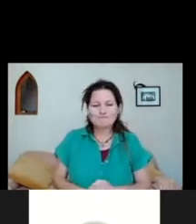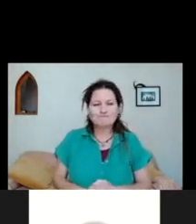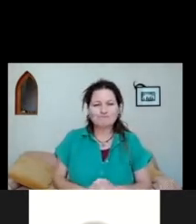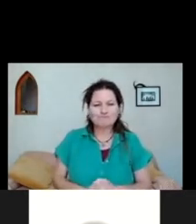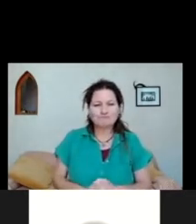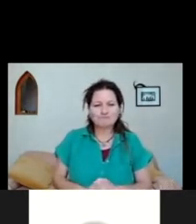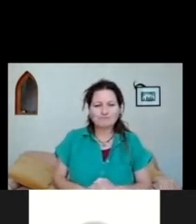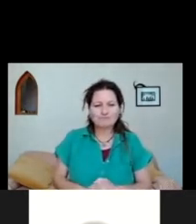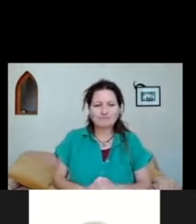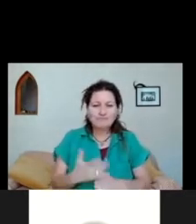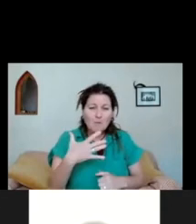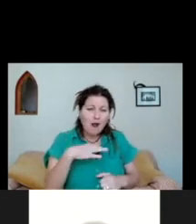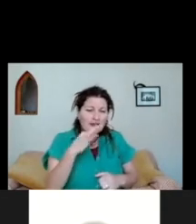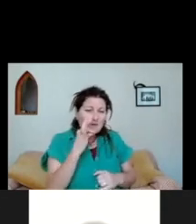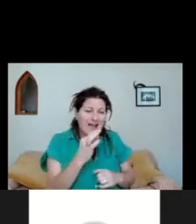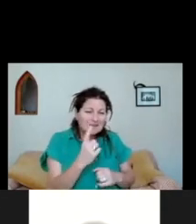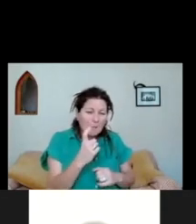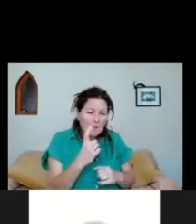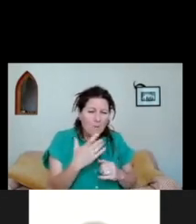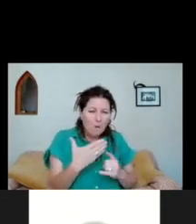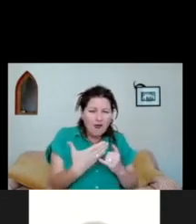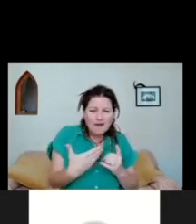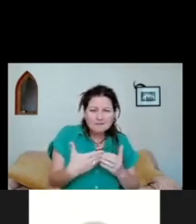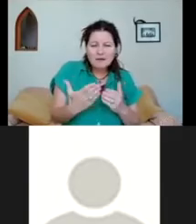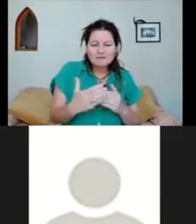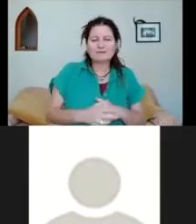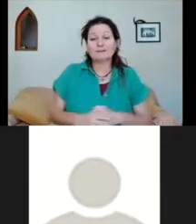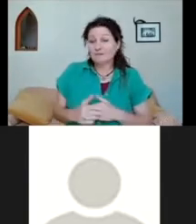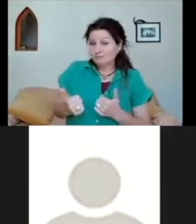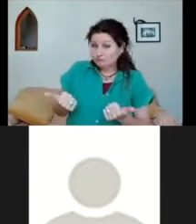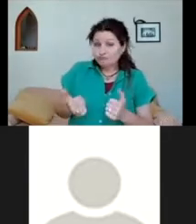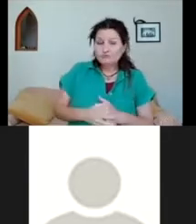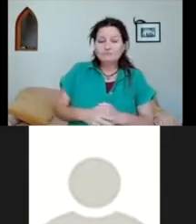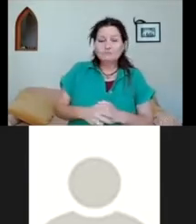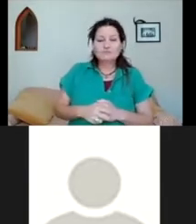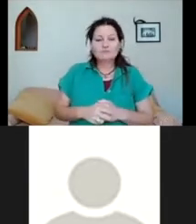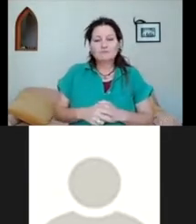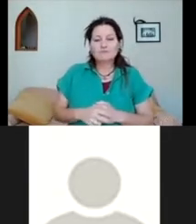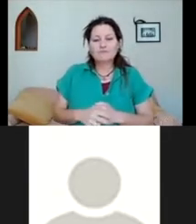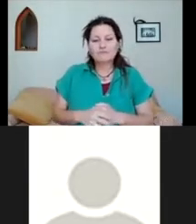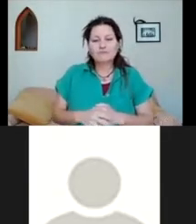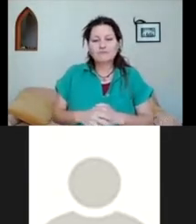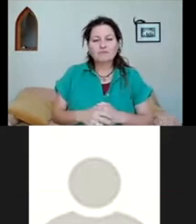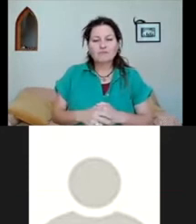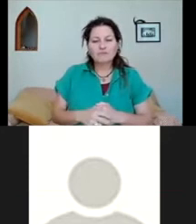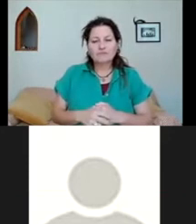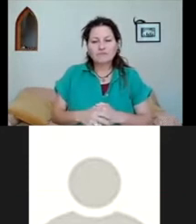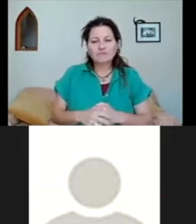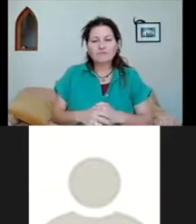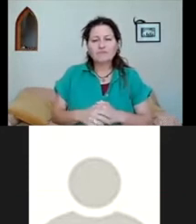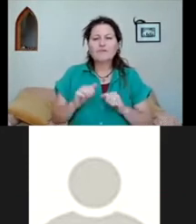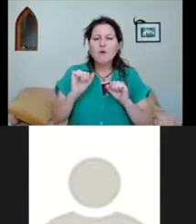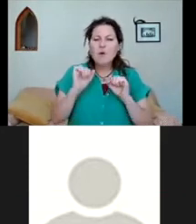Can I ask one last part? Go for it. So with the work in progress